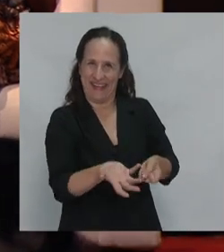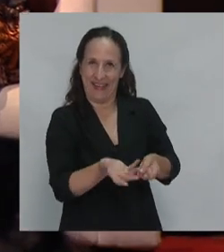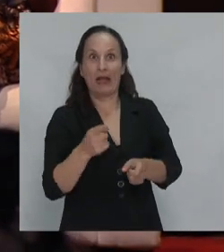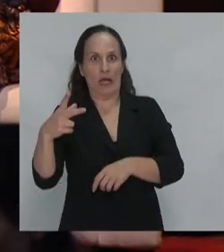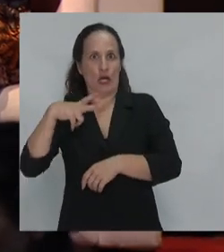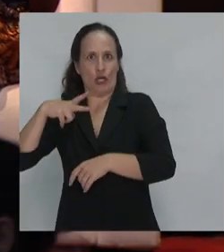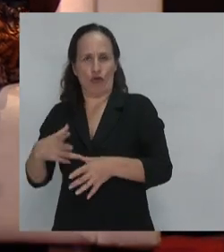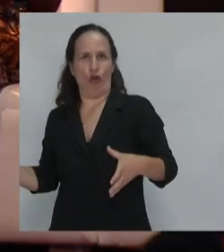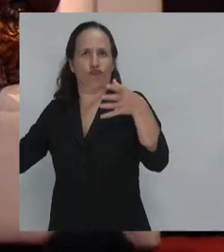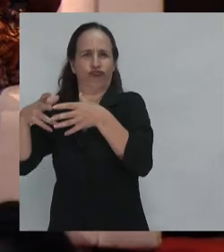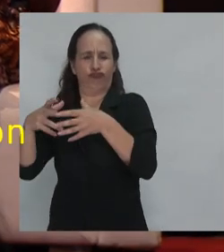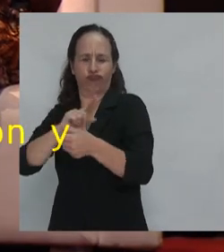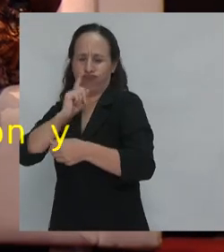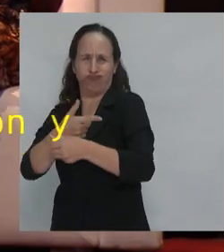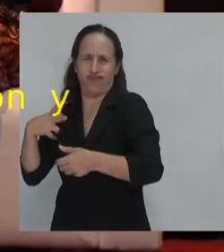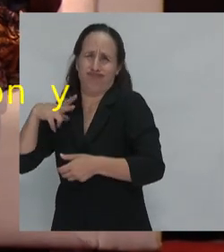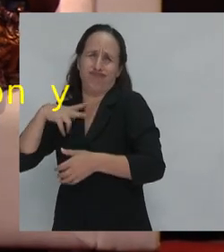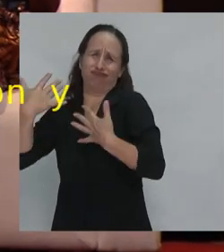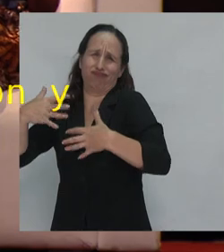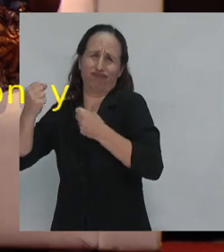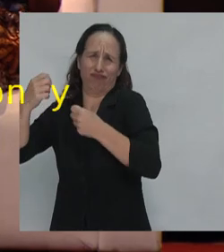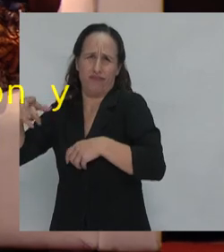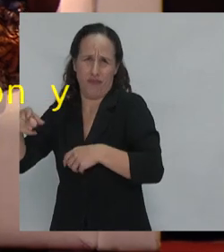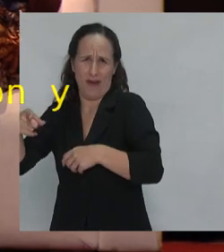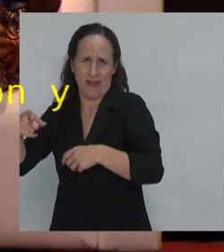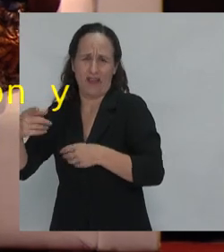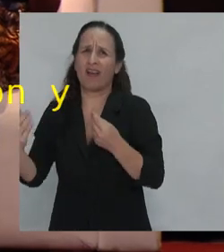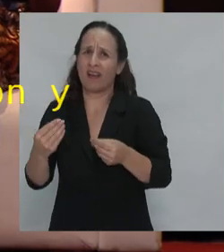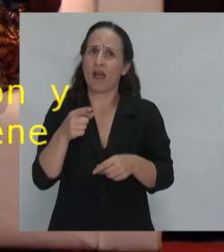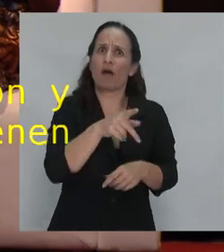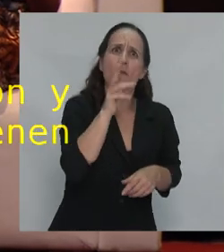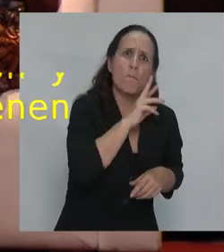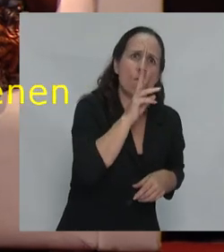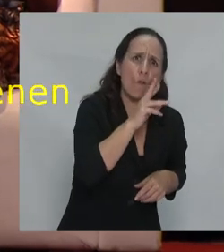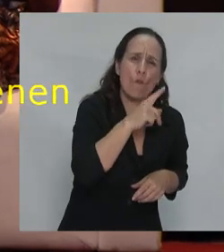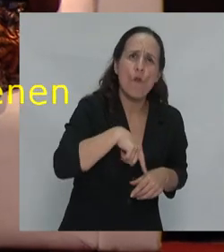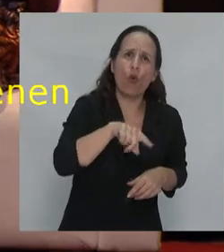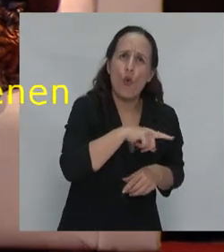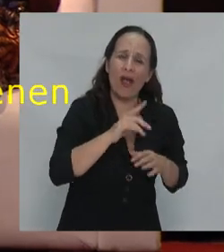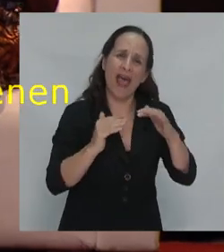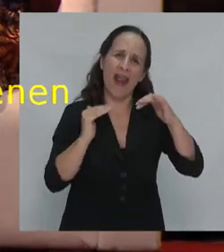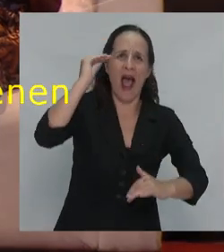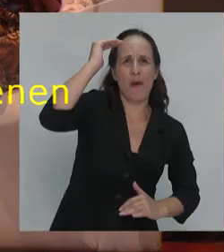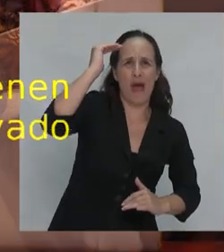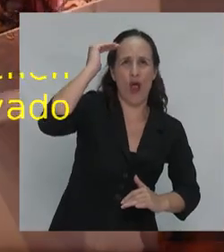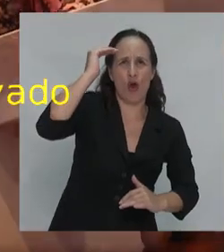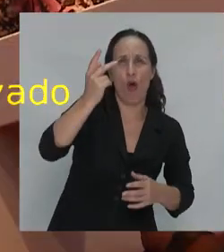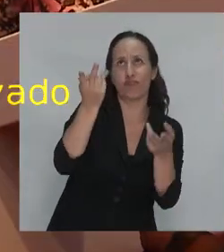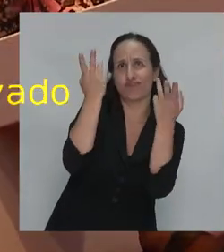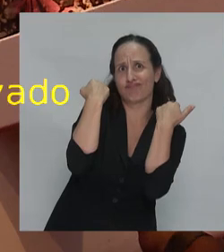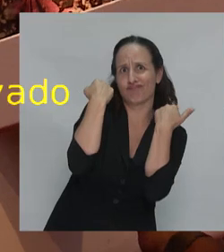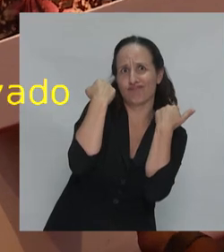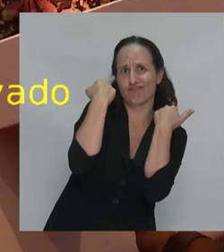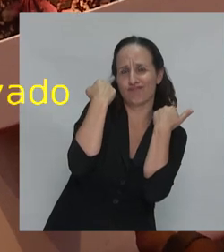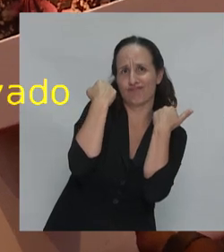women. They are at the very bottom. We know that violence against women is part of the